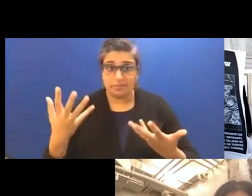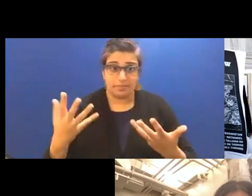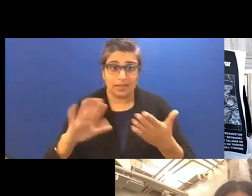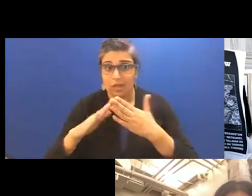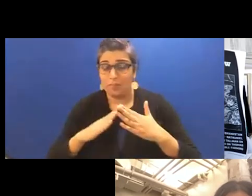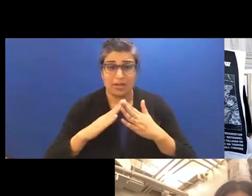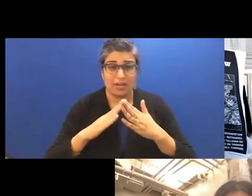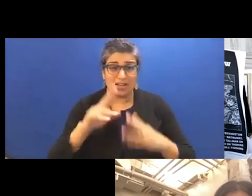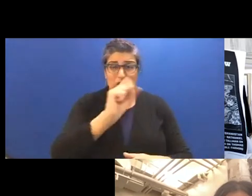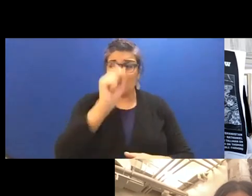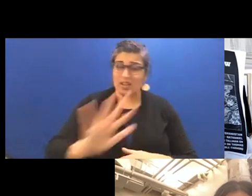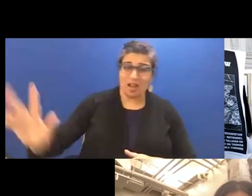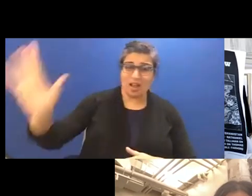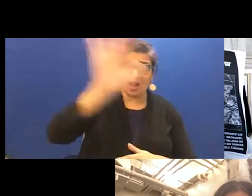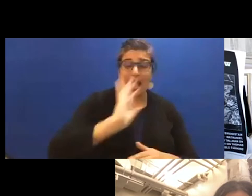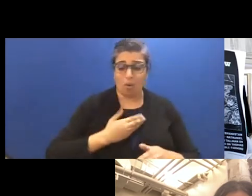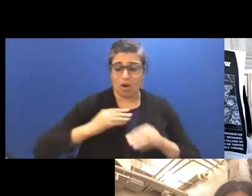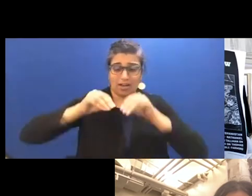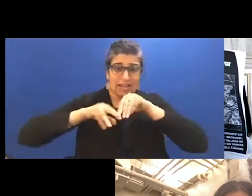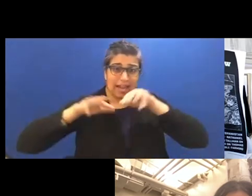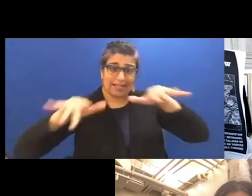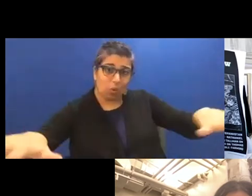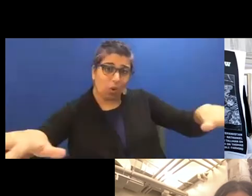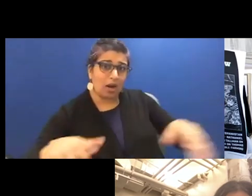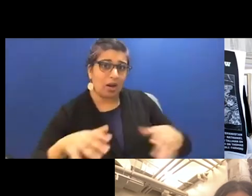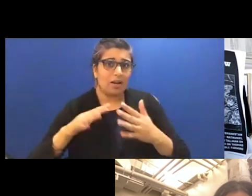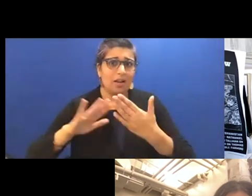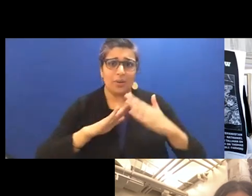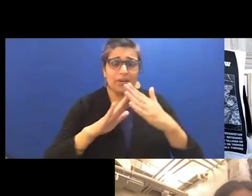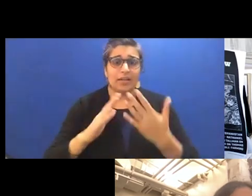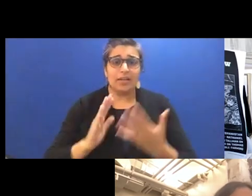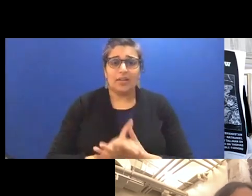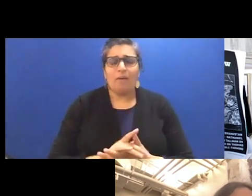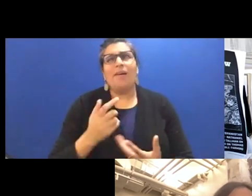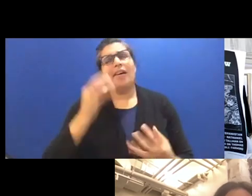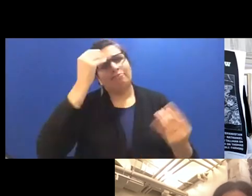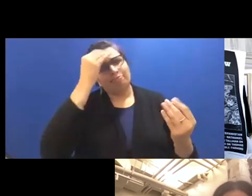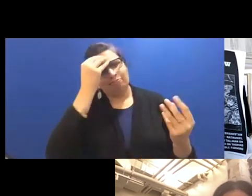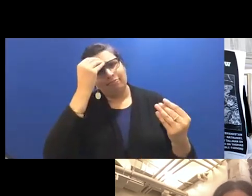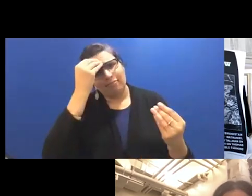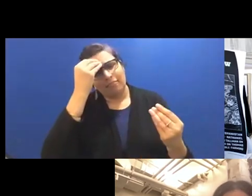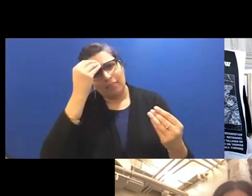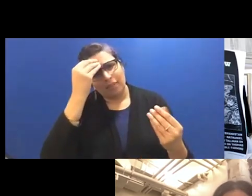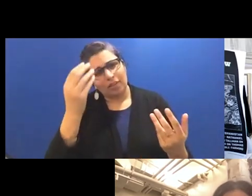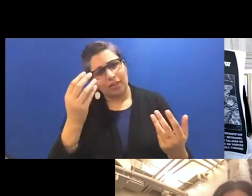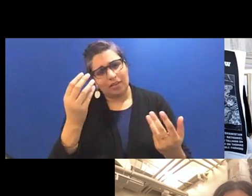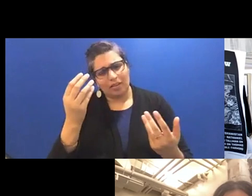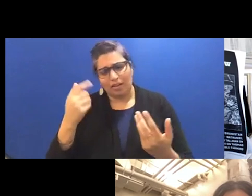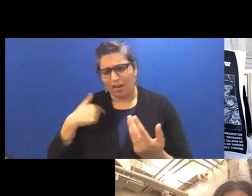communities all across the country, our Asian diasporic communities. And so I have spent a lot of time thinking about what does it mean to be in